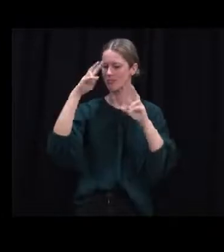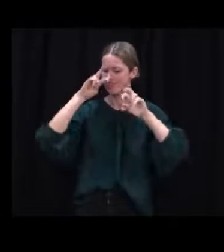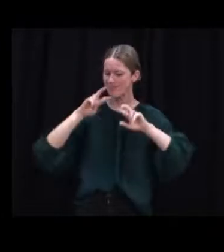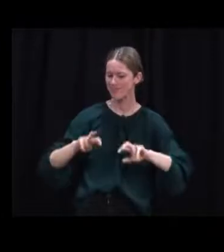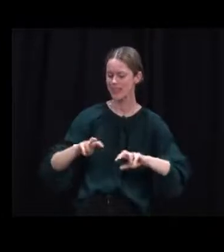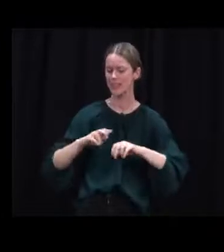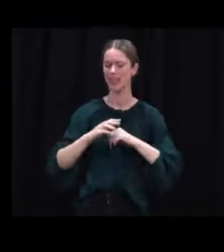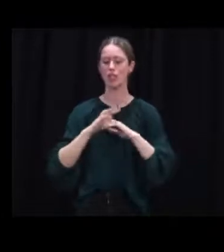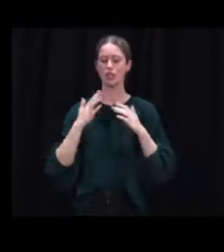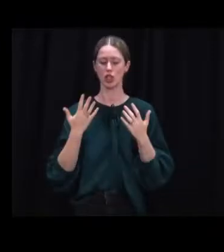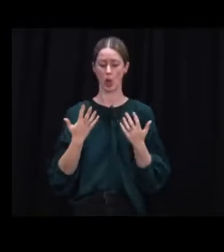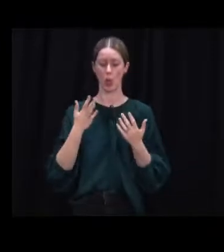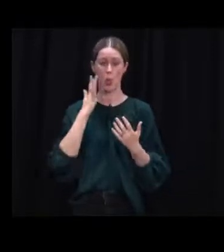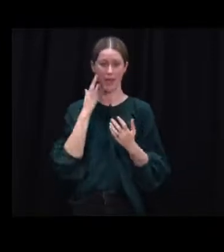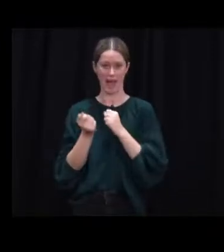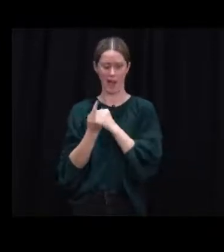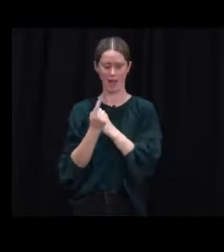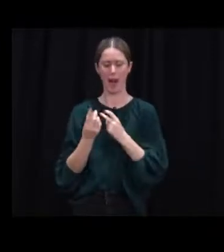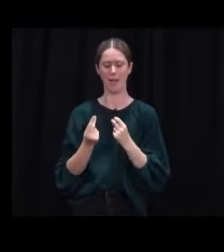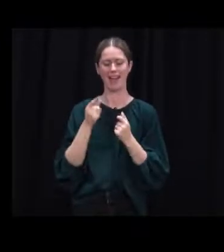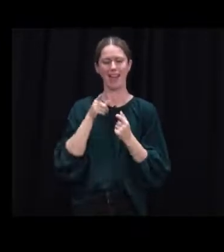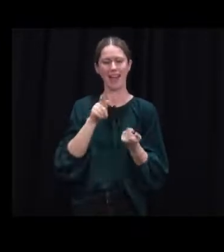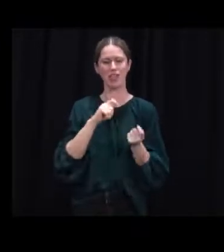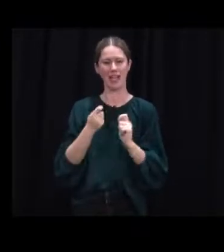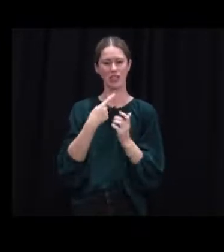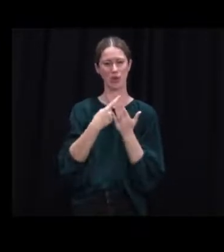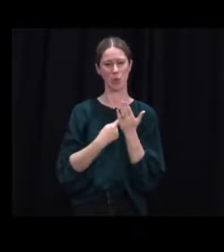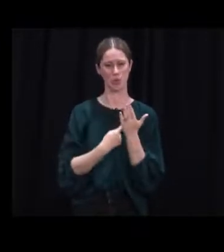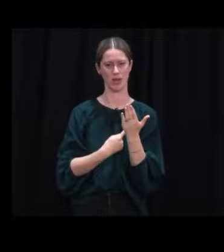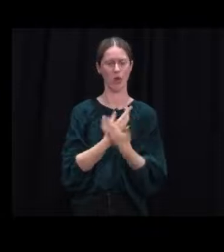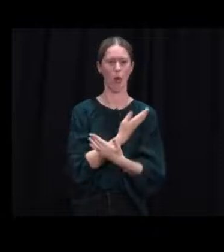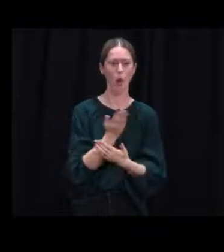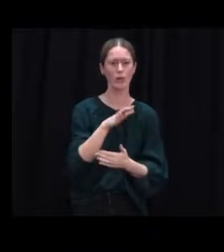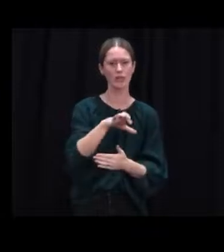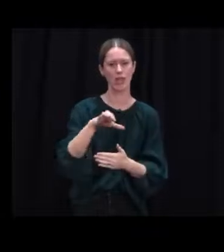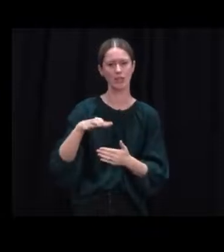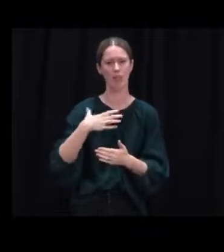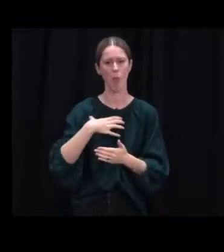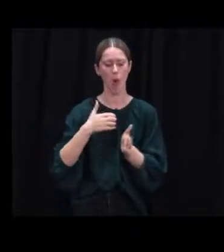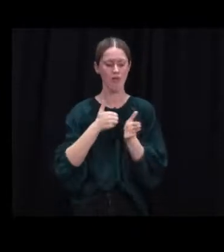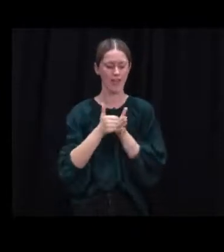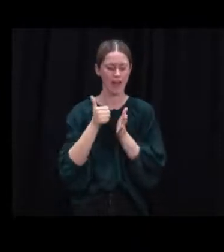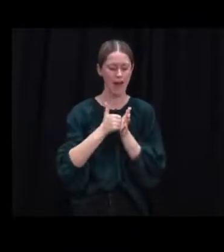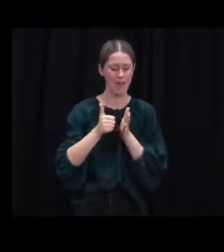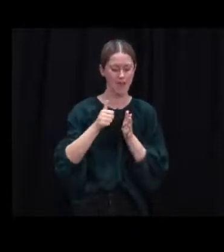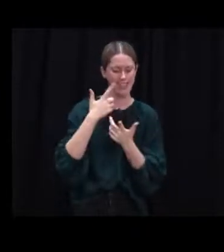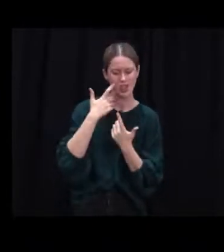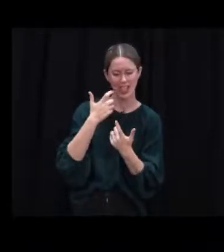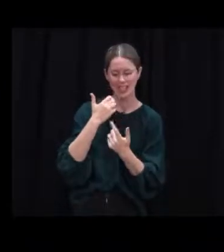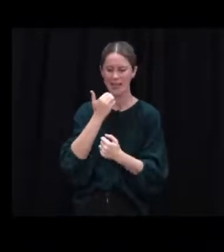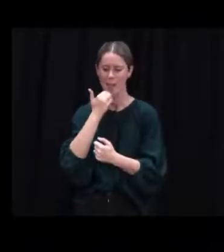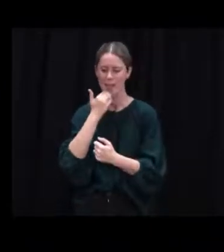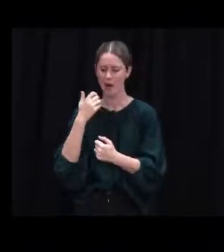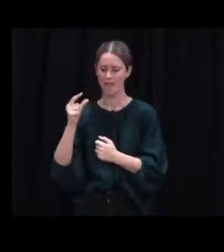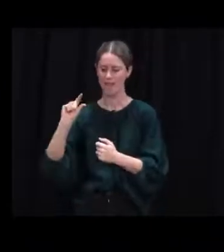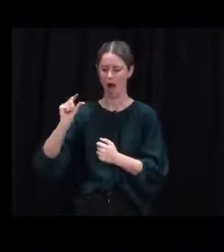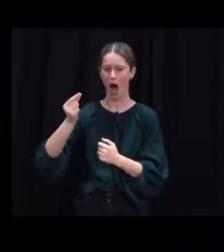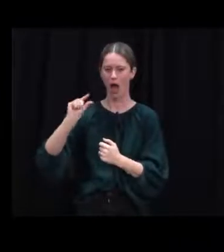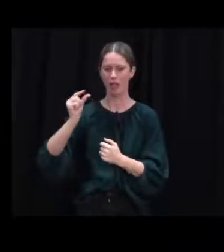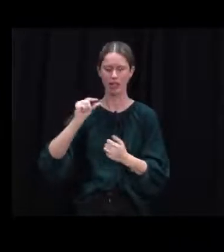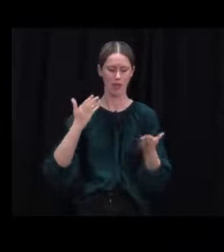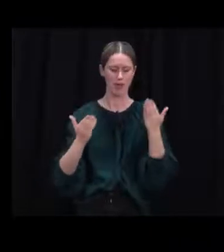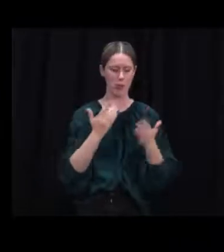of saline rather than vaccine. So there's been a lot of work that's happened since. In the first instance, immediate protocol changes were made